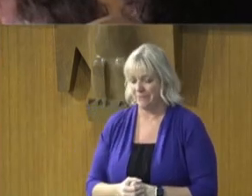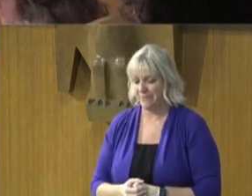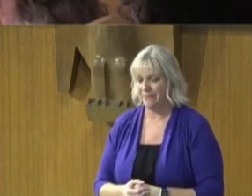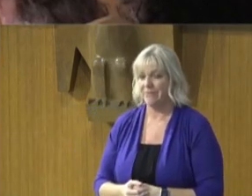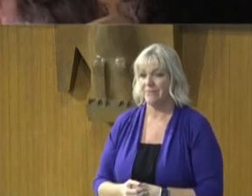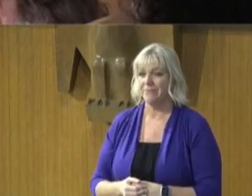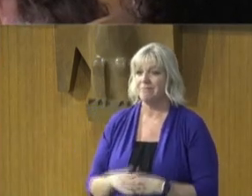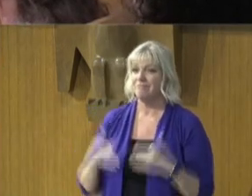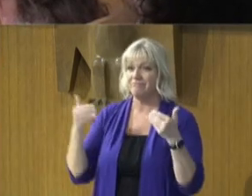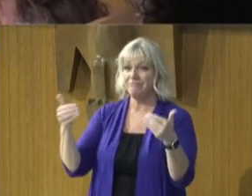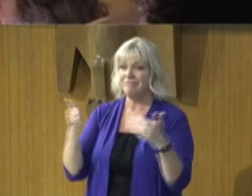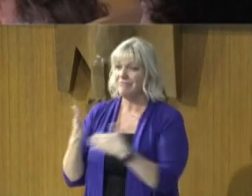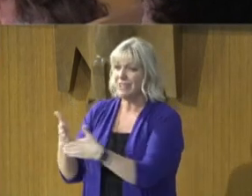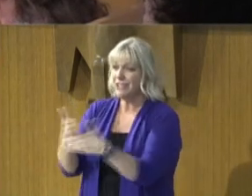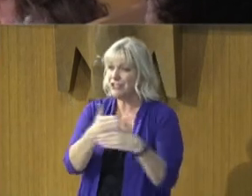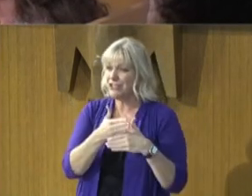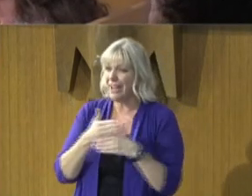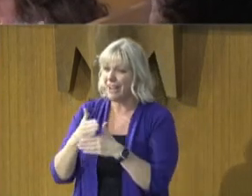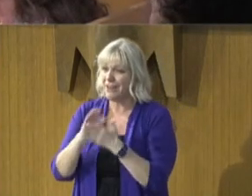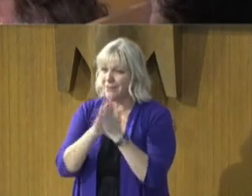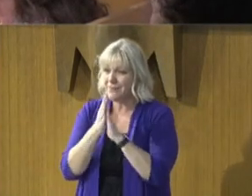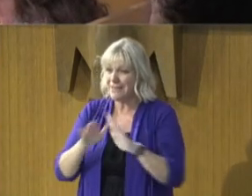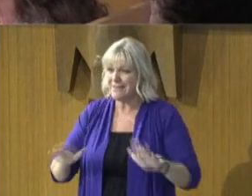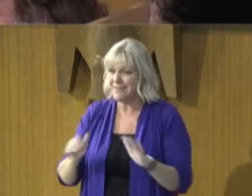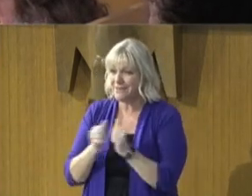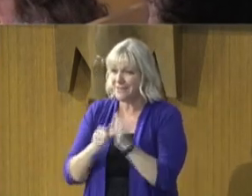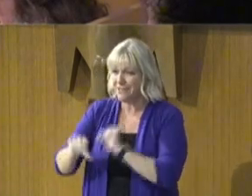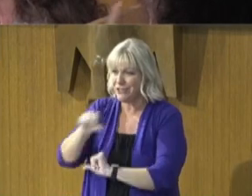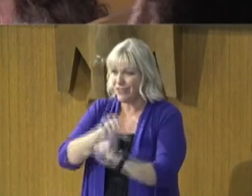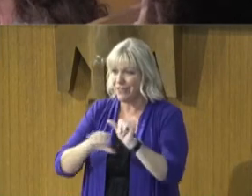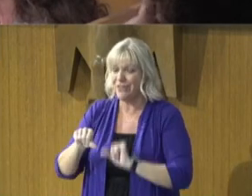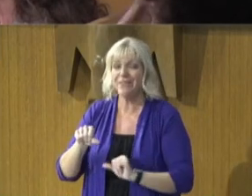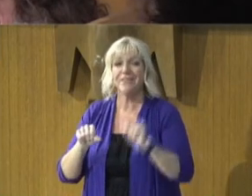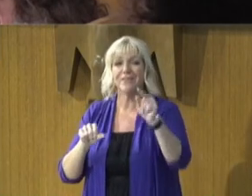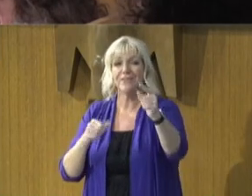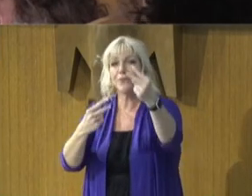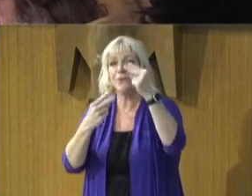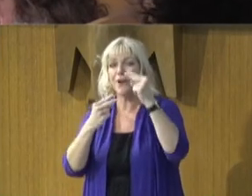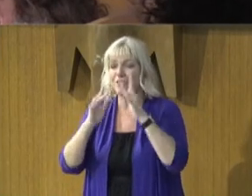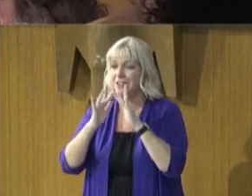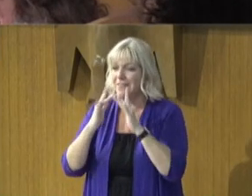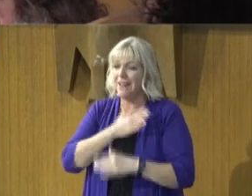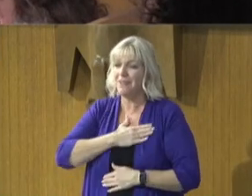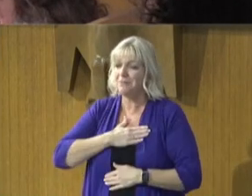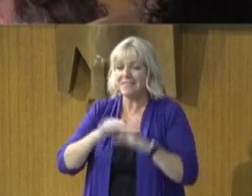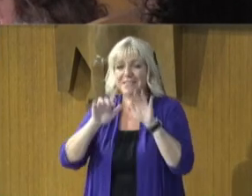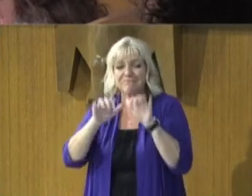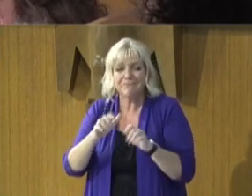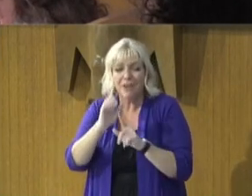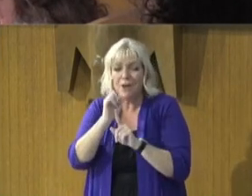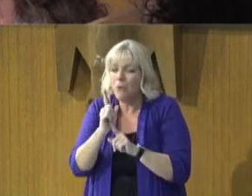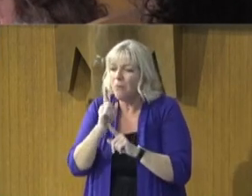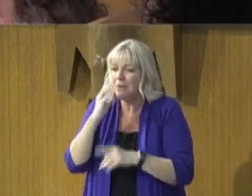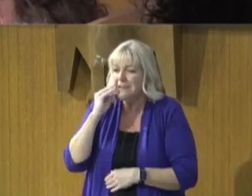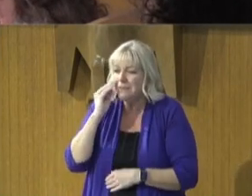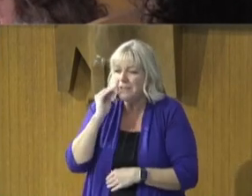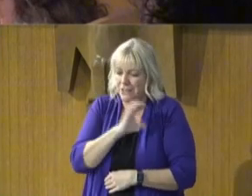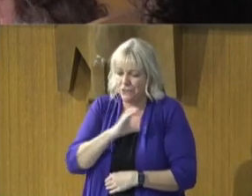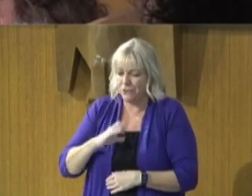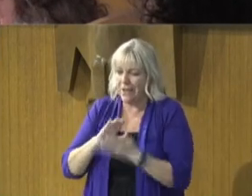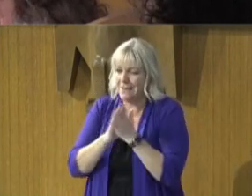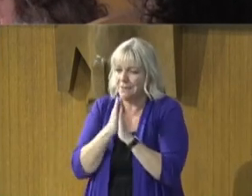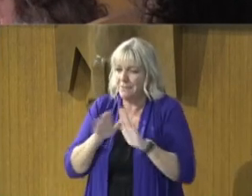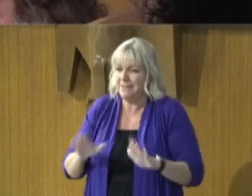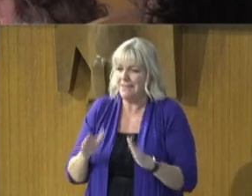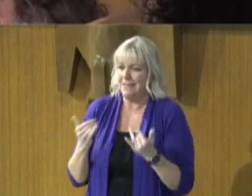You're invited to share signs of peace with one another, and if you're worshiping with us online, we invite you to type in the chat a moment when you experienced Christ's peace in your